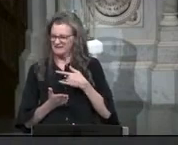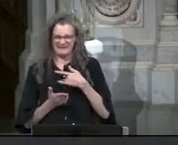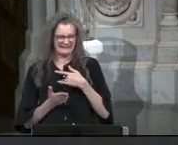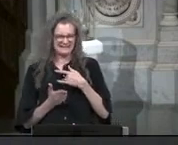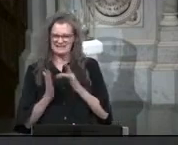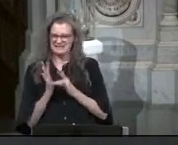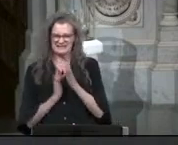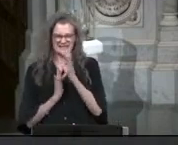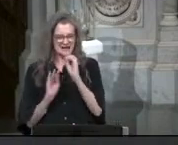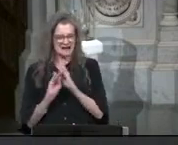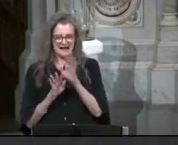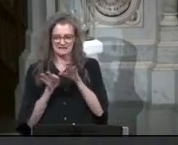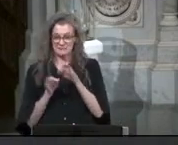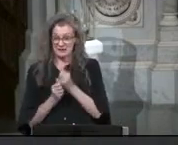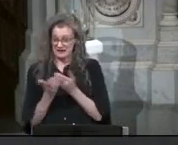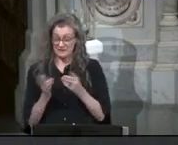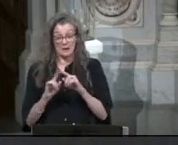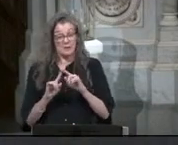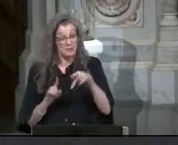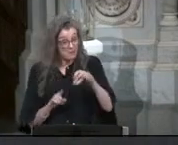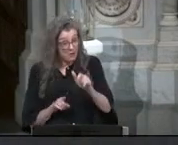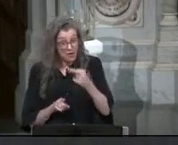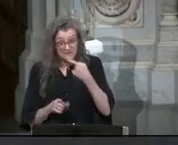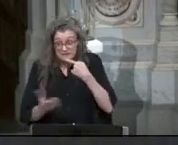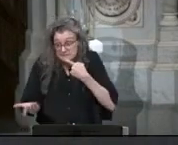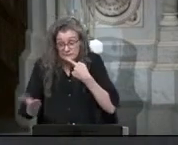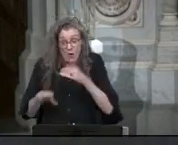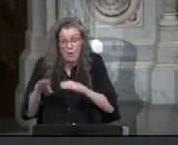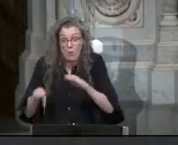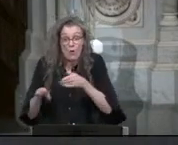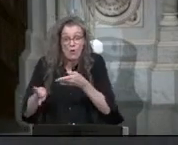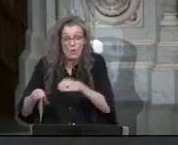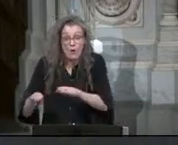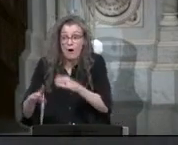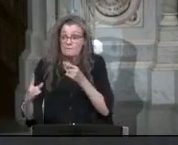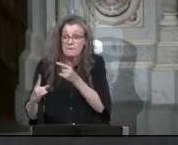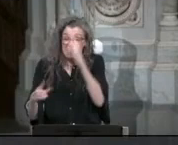us. But Paul says we walk by faith and not by light.